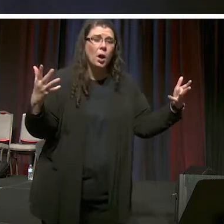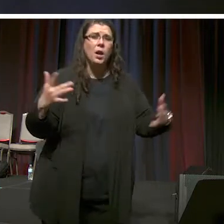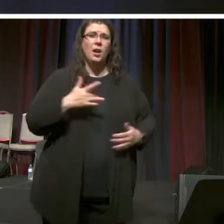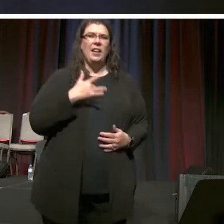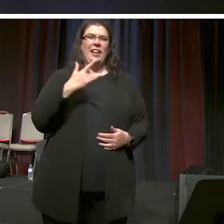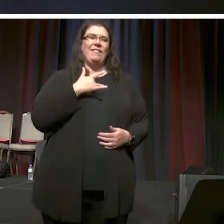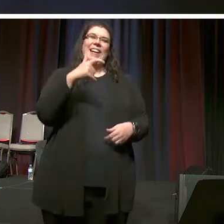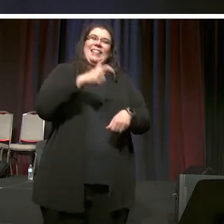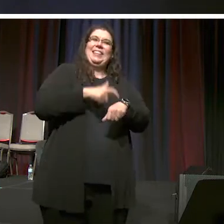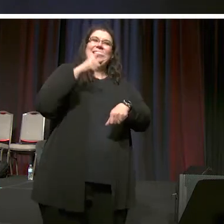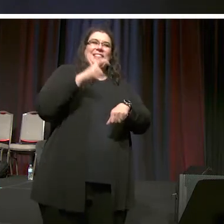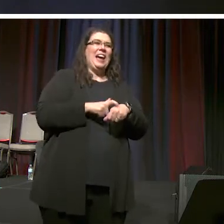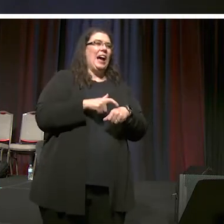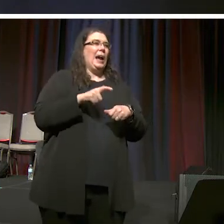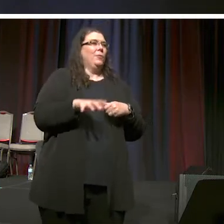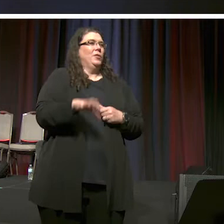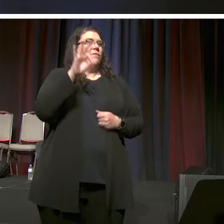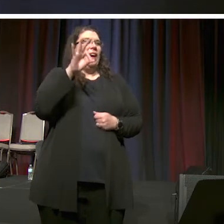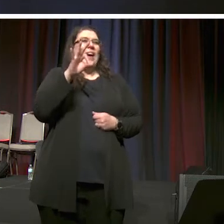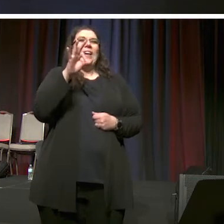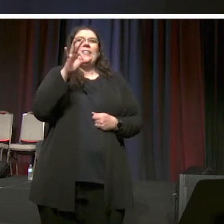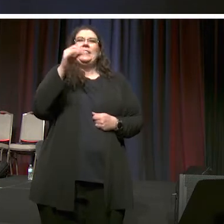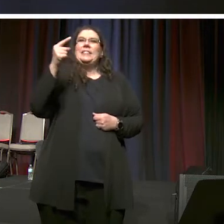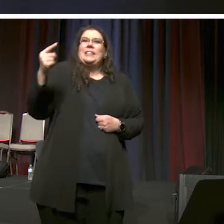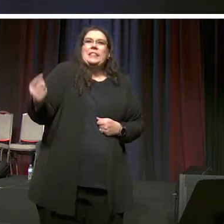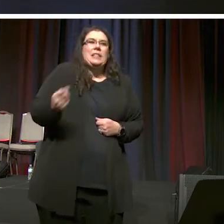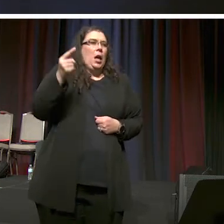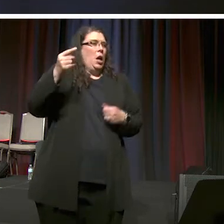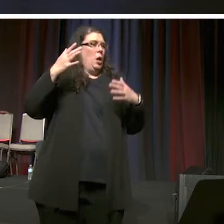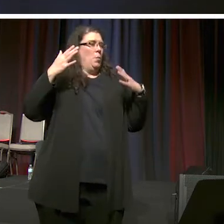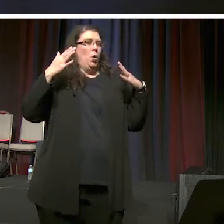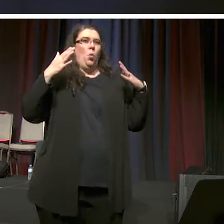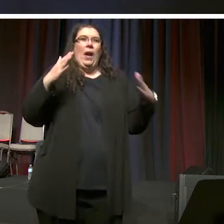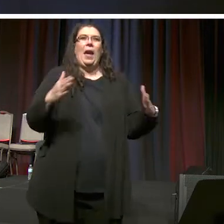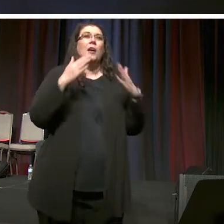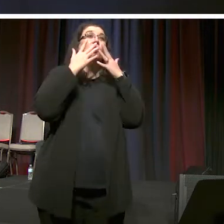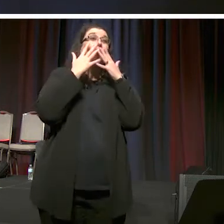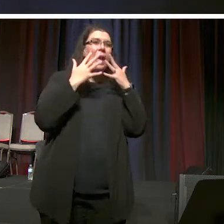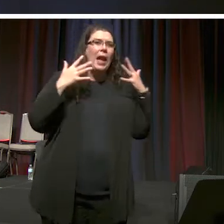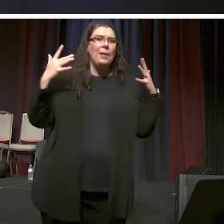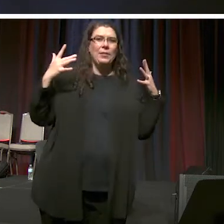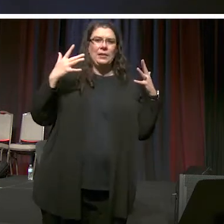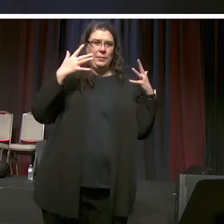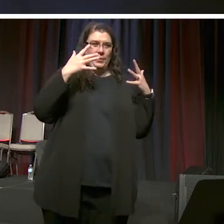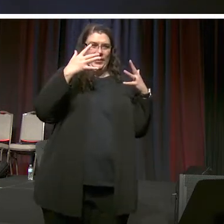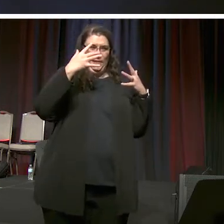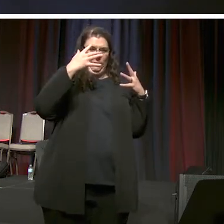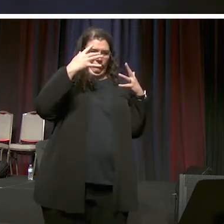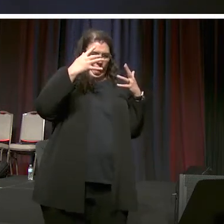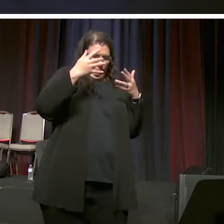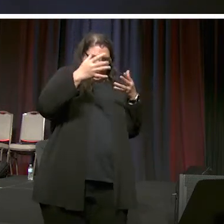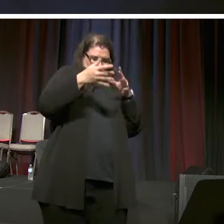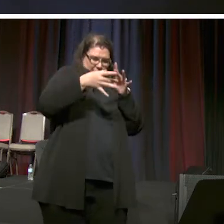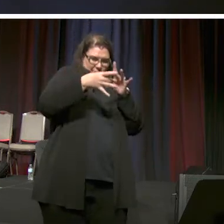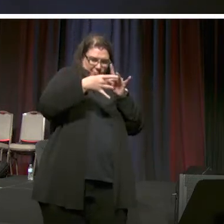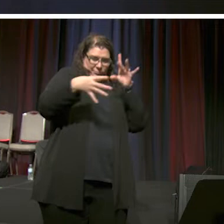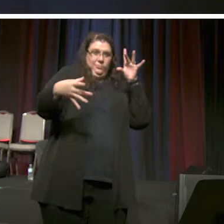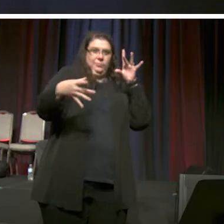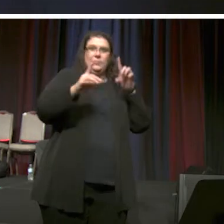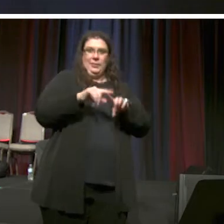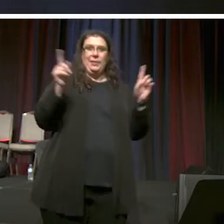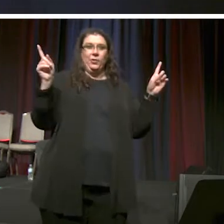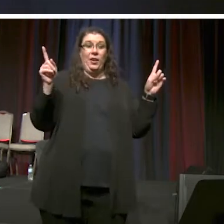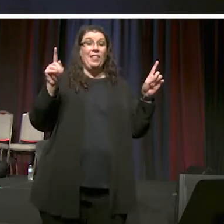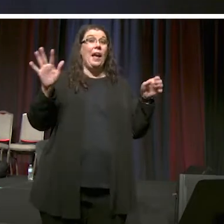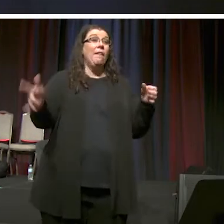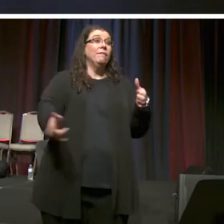to disengage, find some amicable separation. Now, let me tell you, that first day was a very